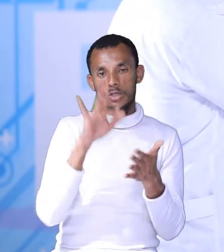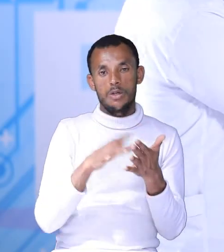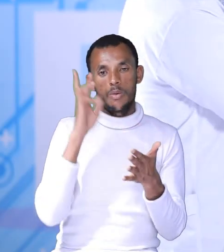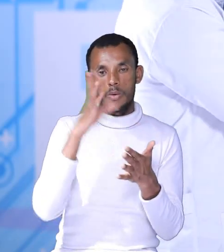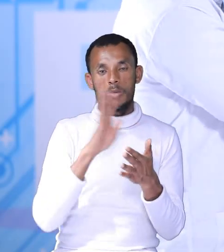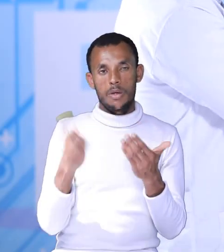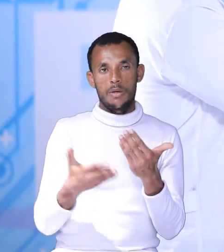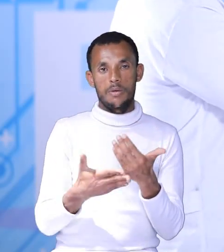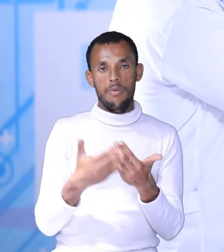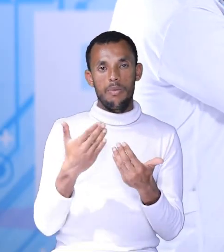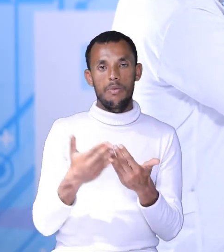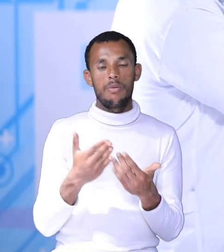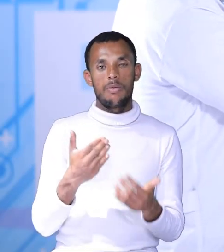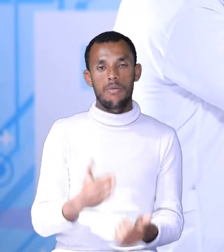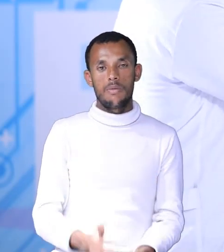simply easily